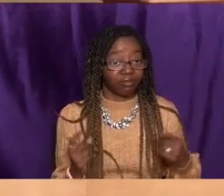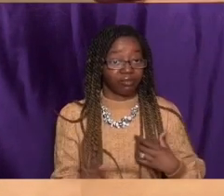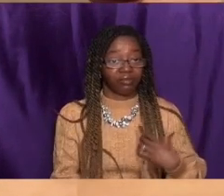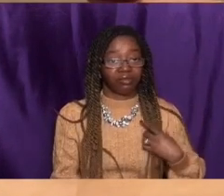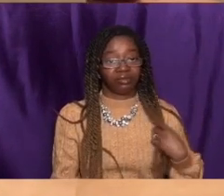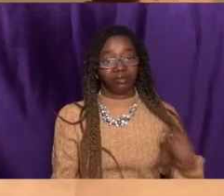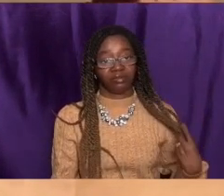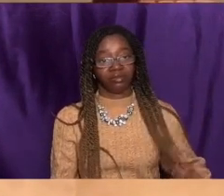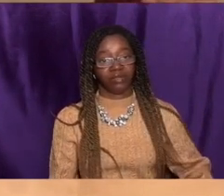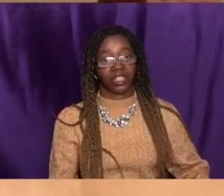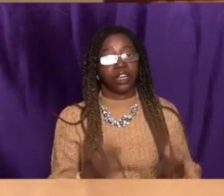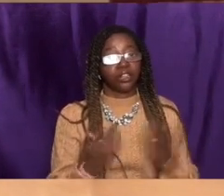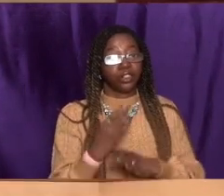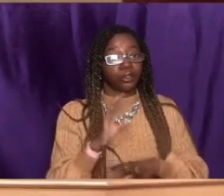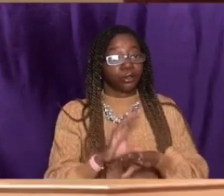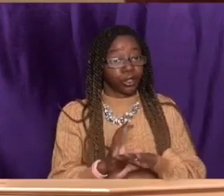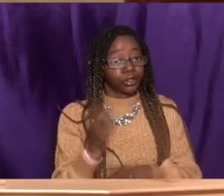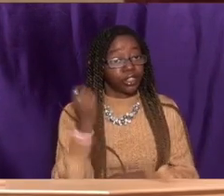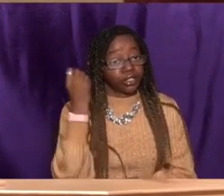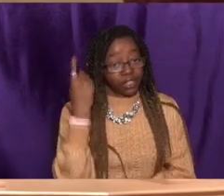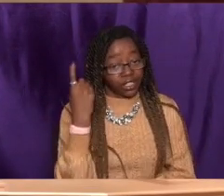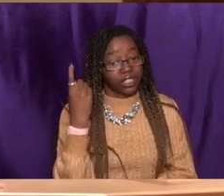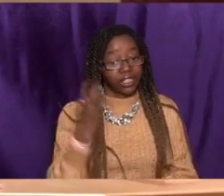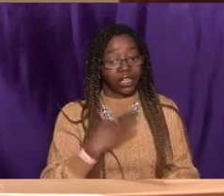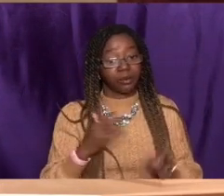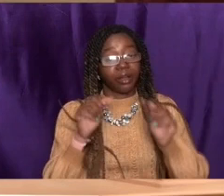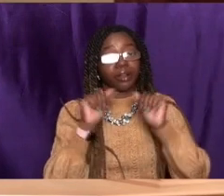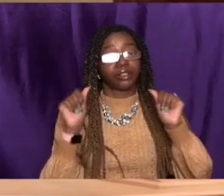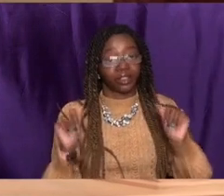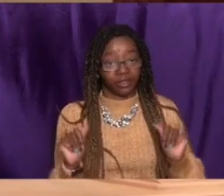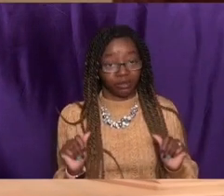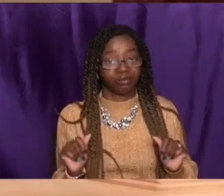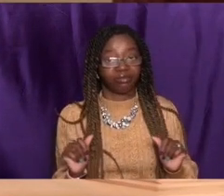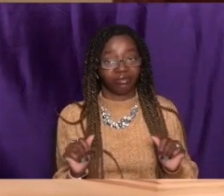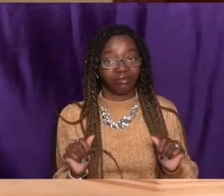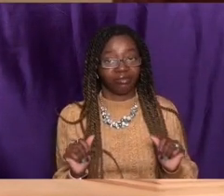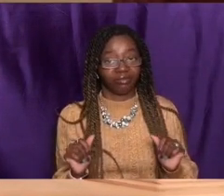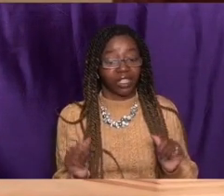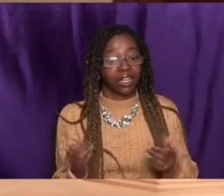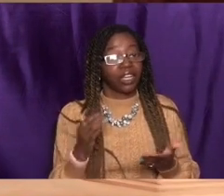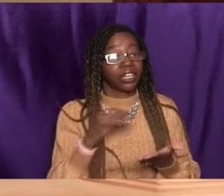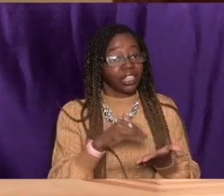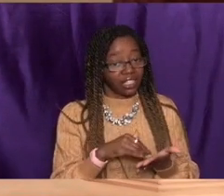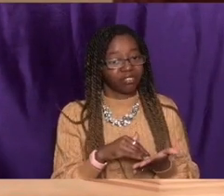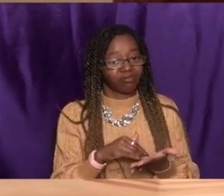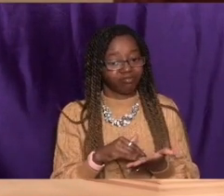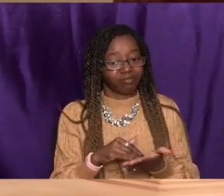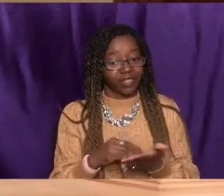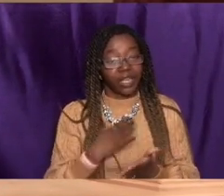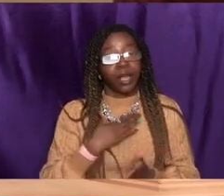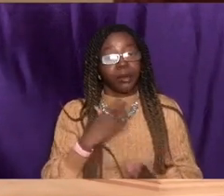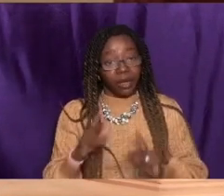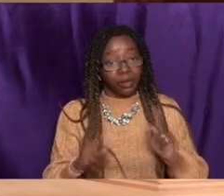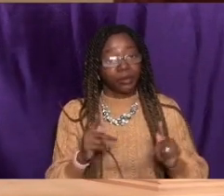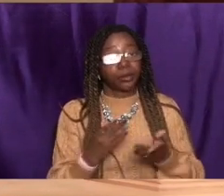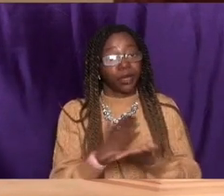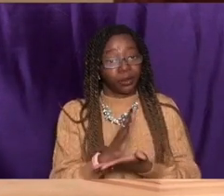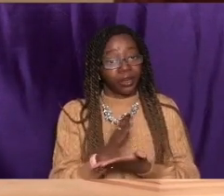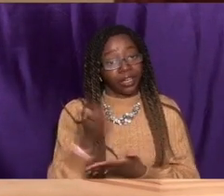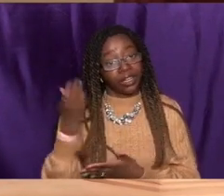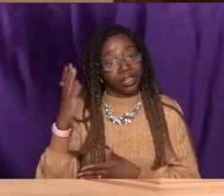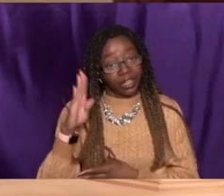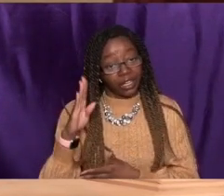the New Center Church is now realizing that I ain't in my pulpit again, but they'll be all right because God always